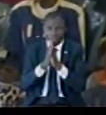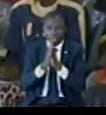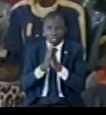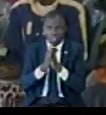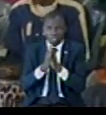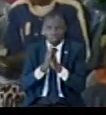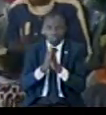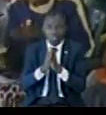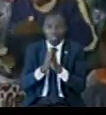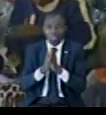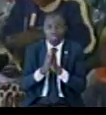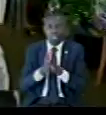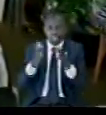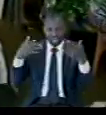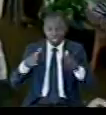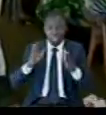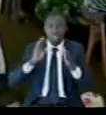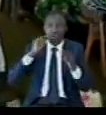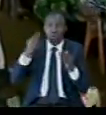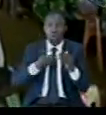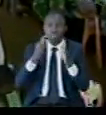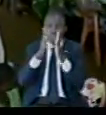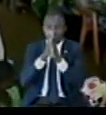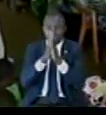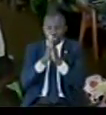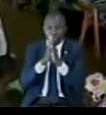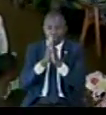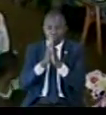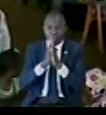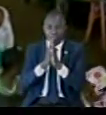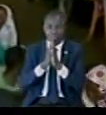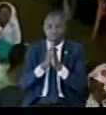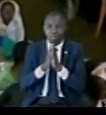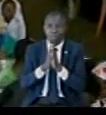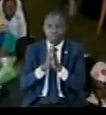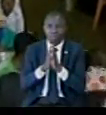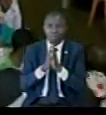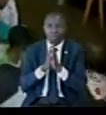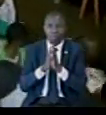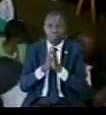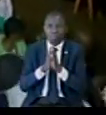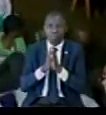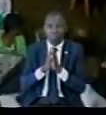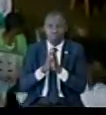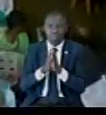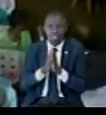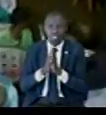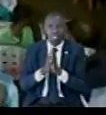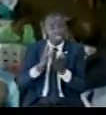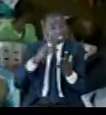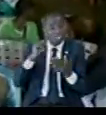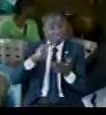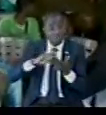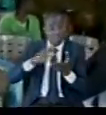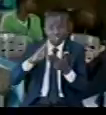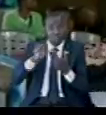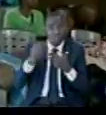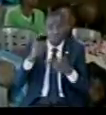closed. Heads bowed and eyes closed. The forgiveness of the